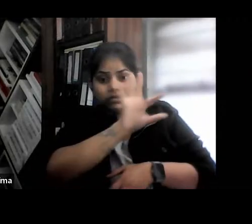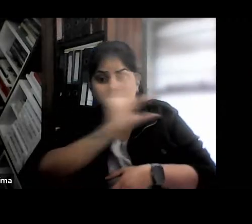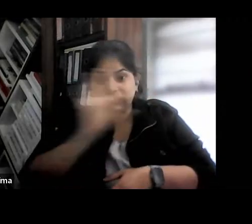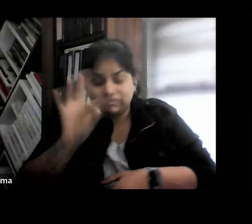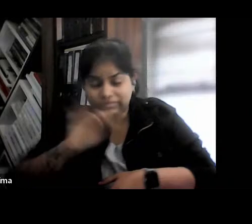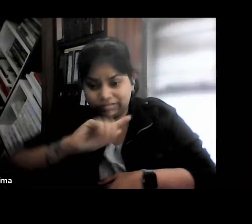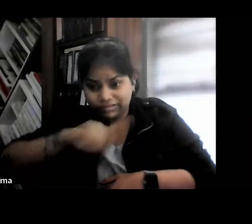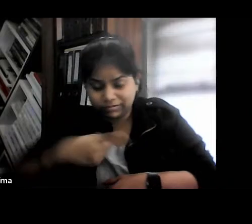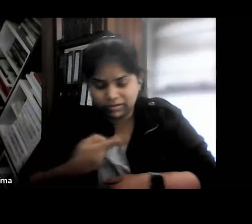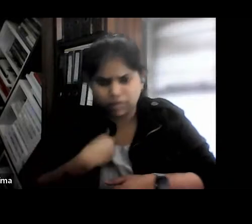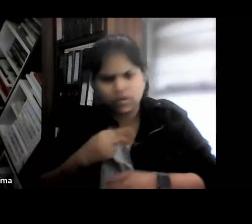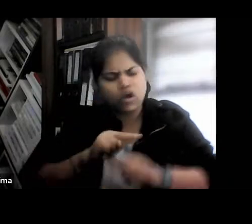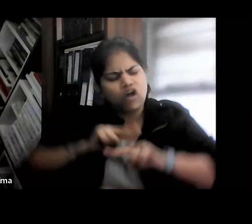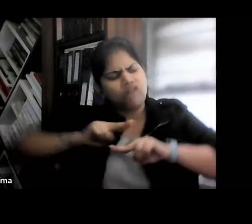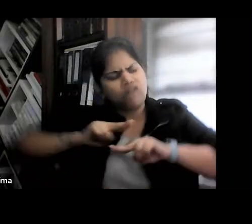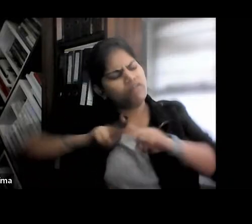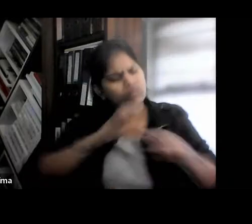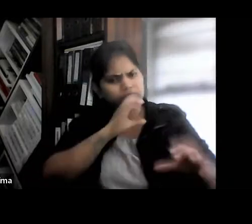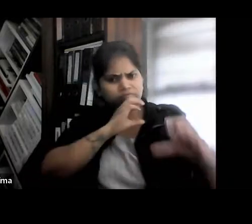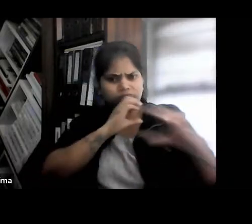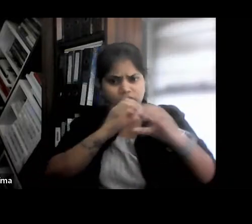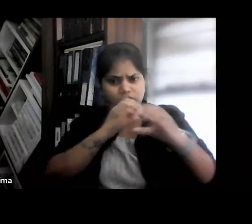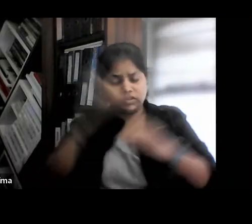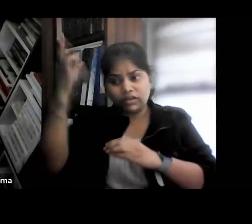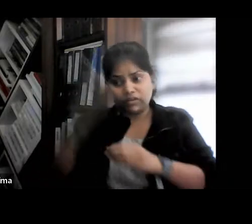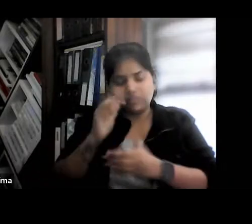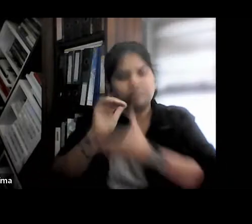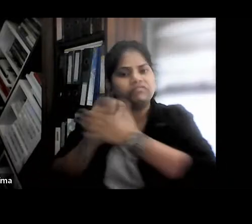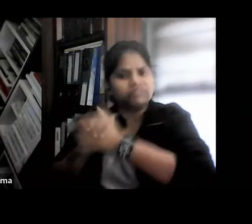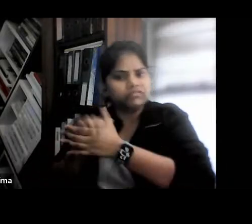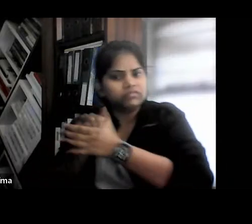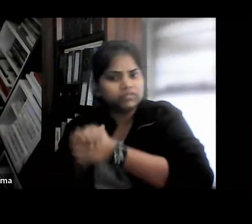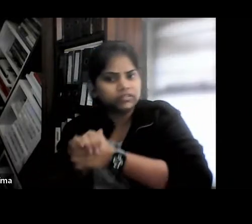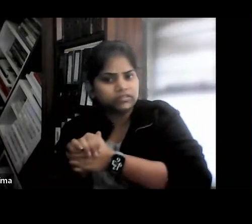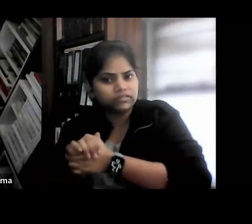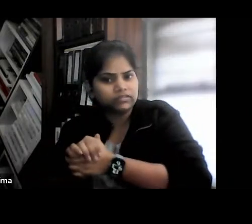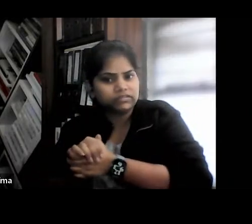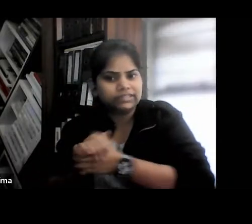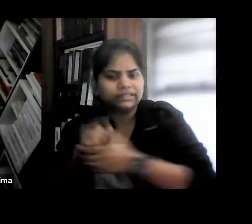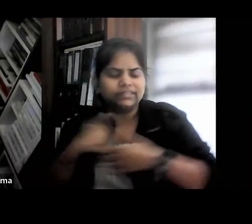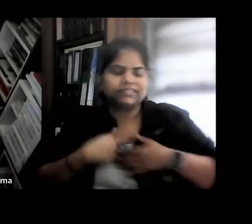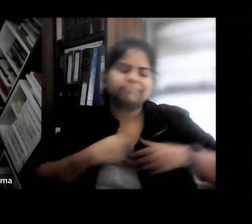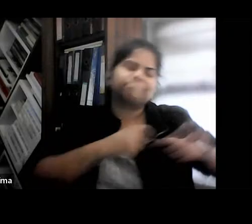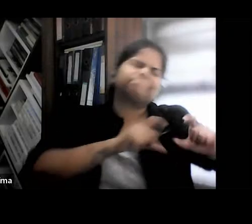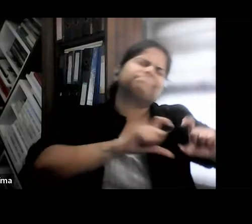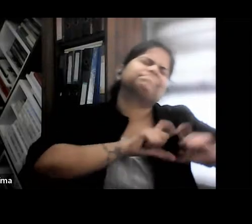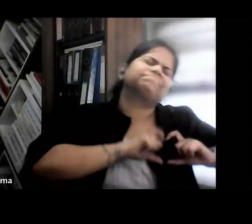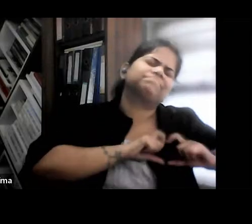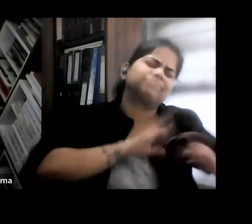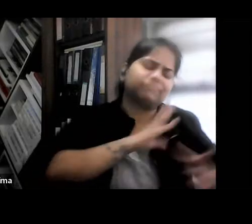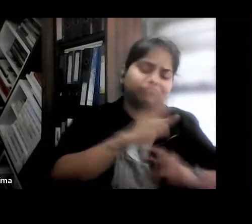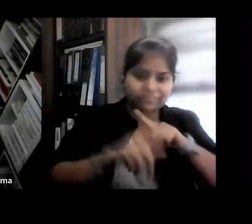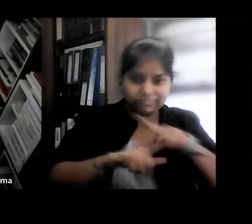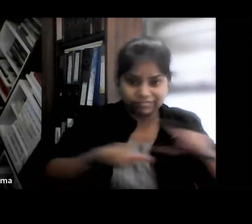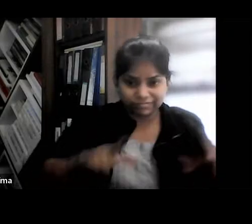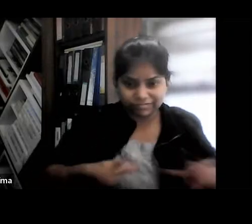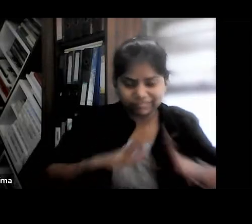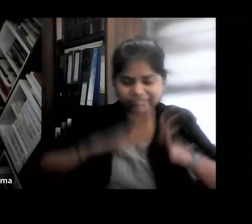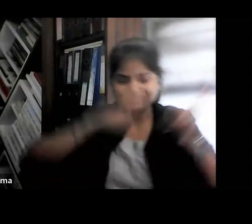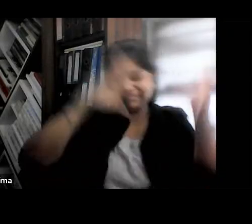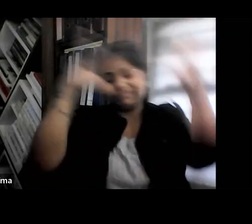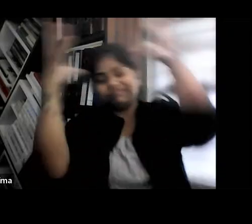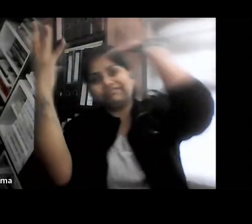my 2 new friends and Mr. Goyal. I fell in love with sign language. It opened up a whole new world for